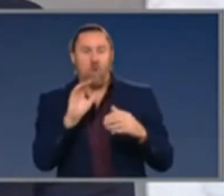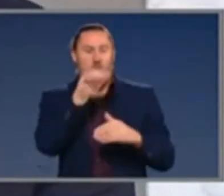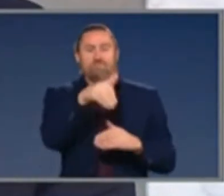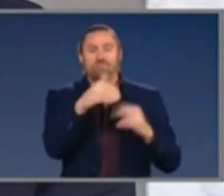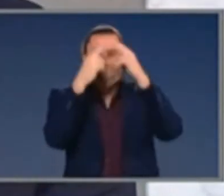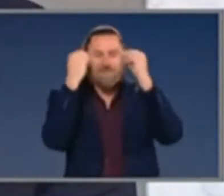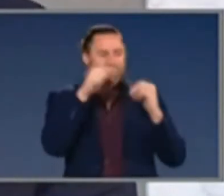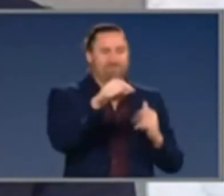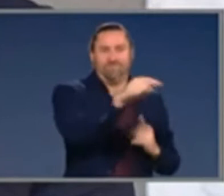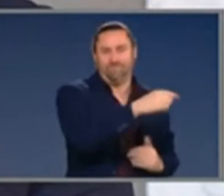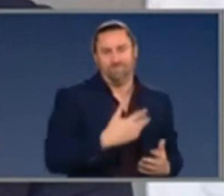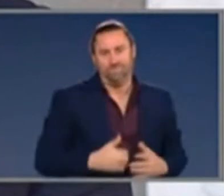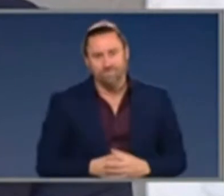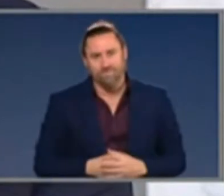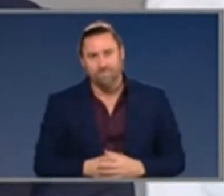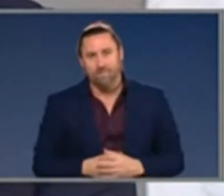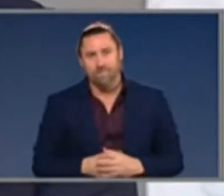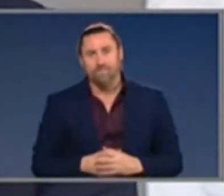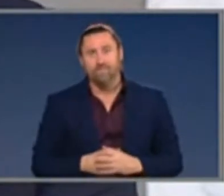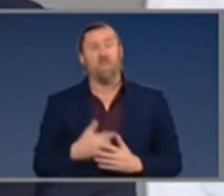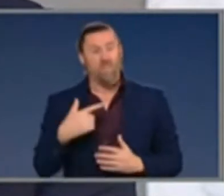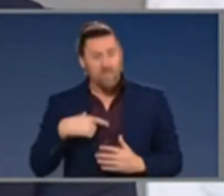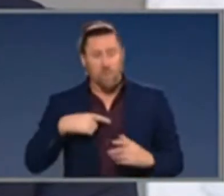not resulted in the circumstances we've seen